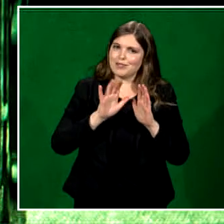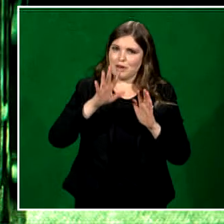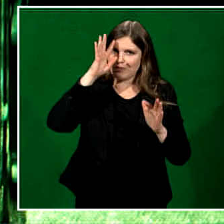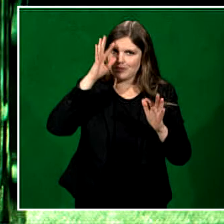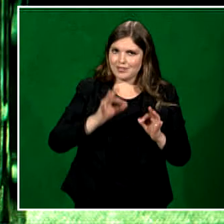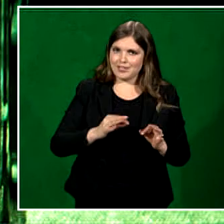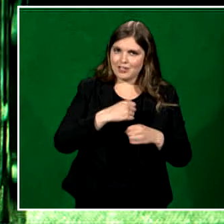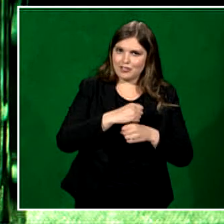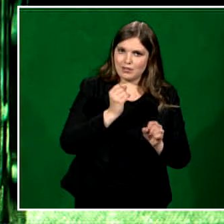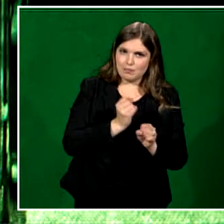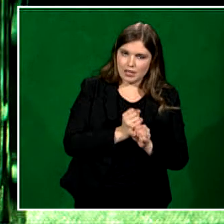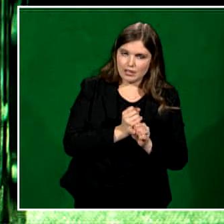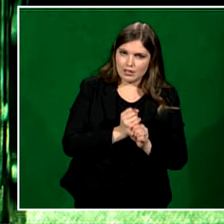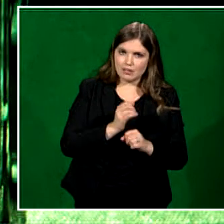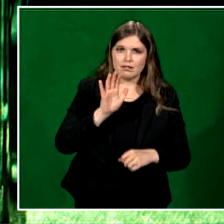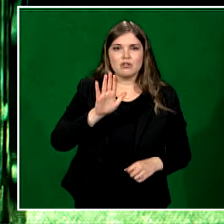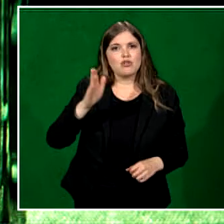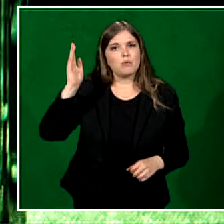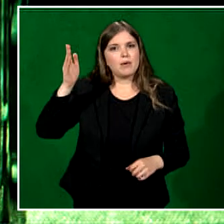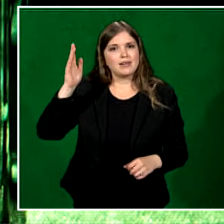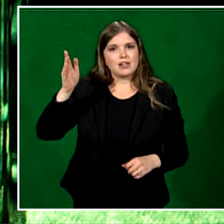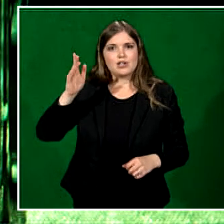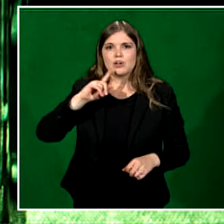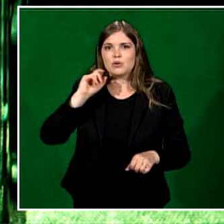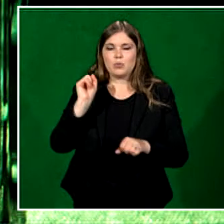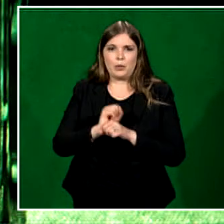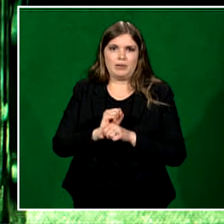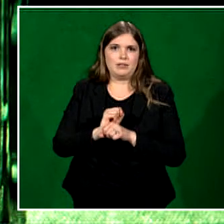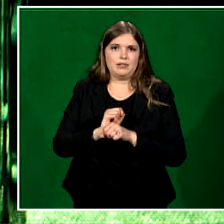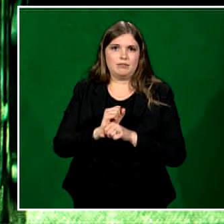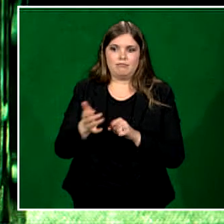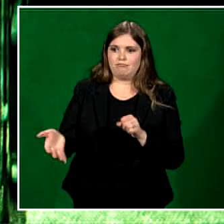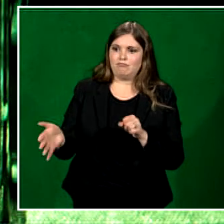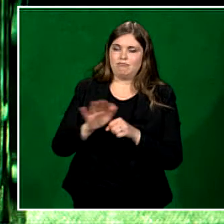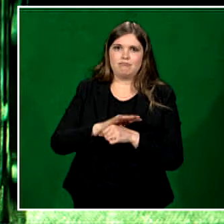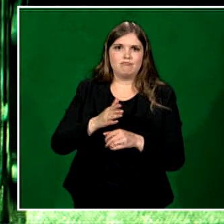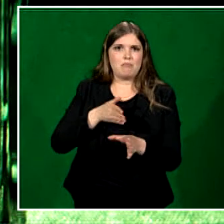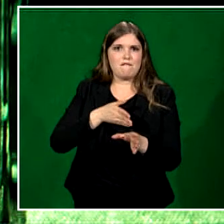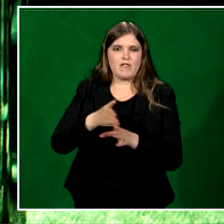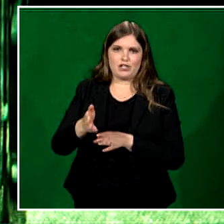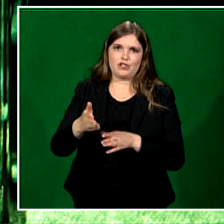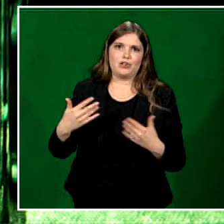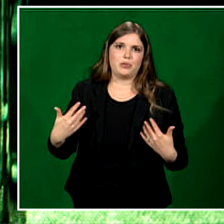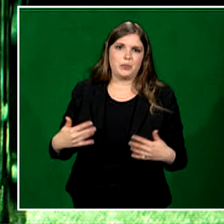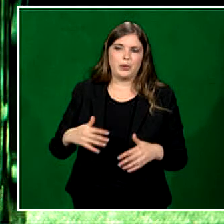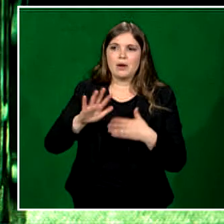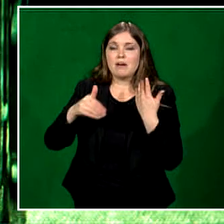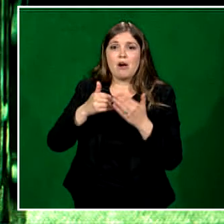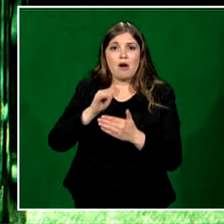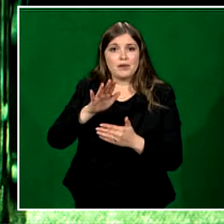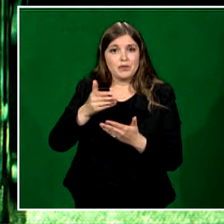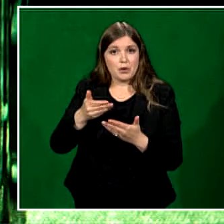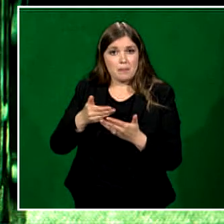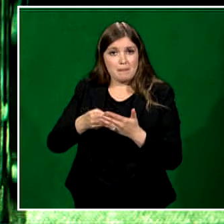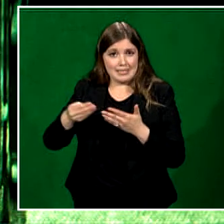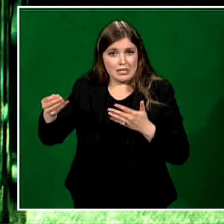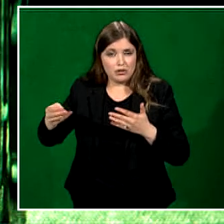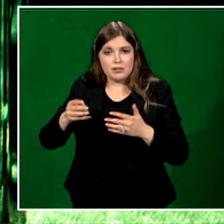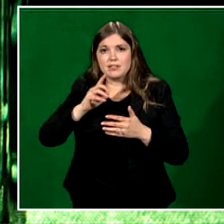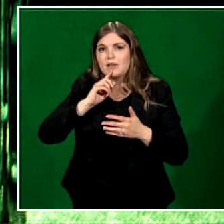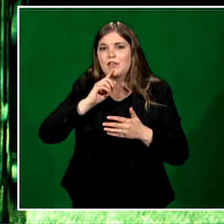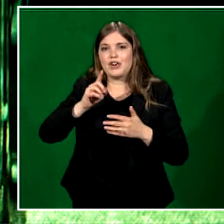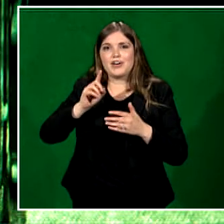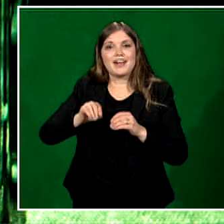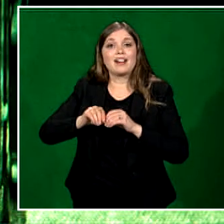decision-making. Your presentation was completely professional, and all of your materials are particularly clear.